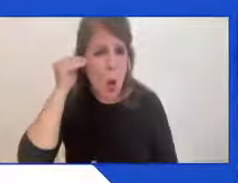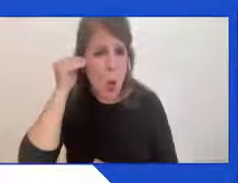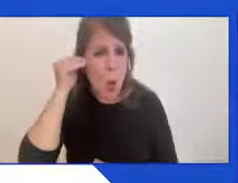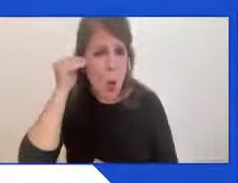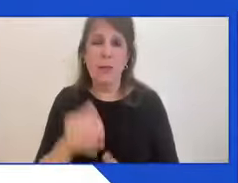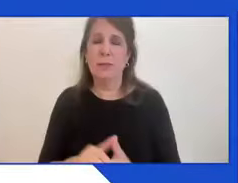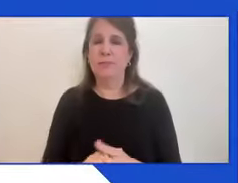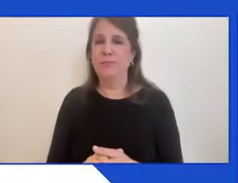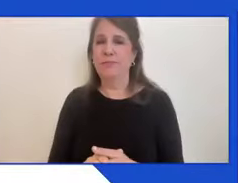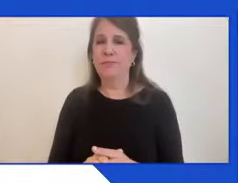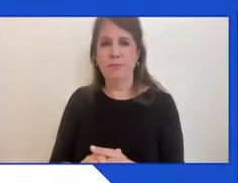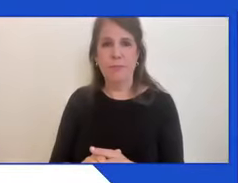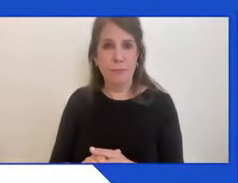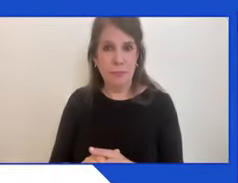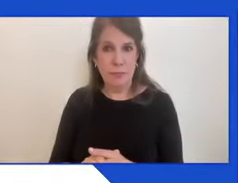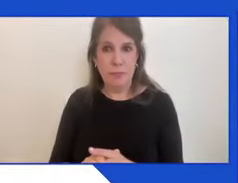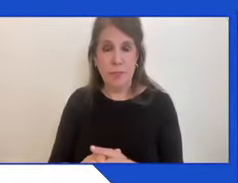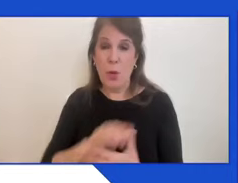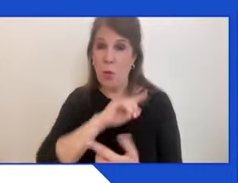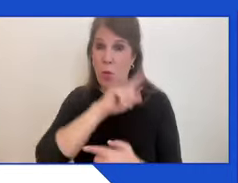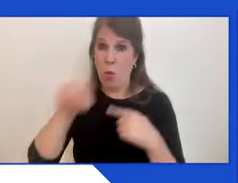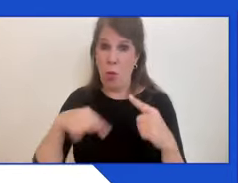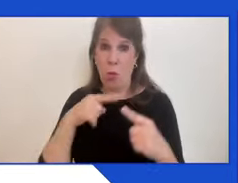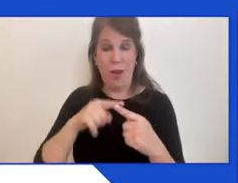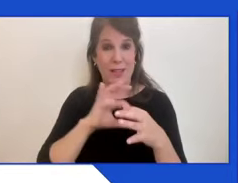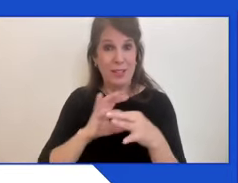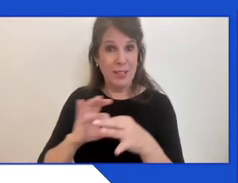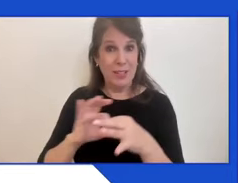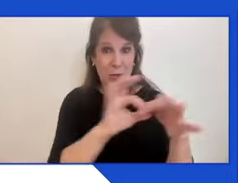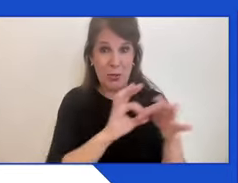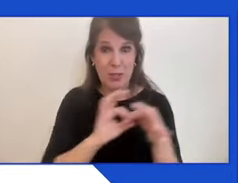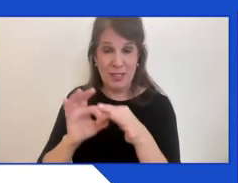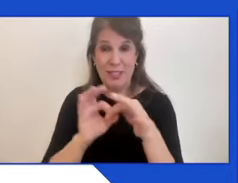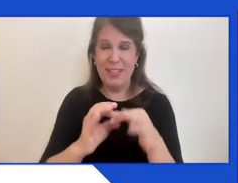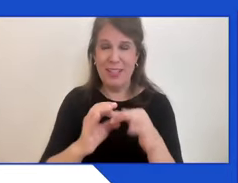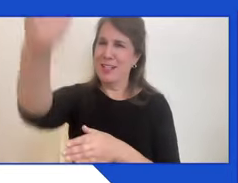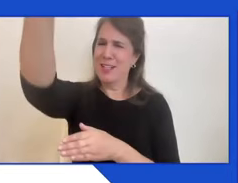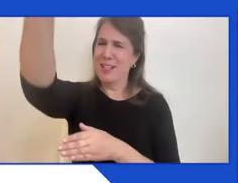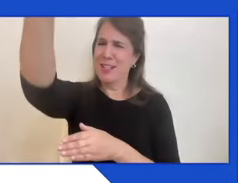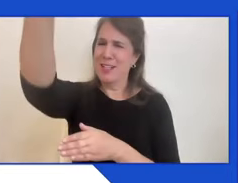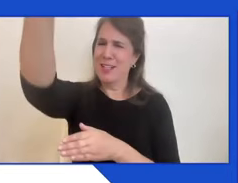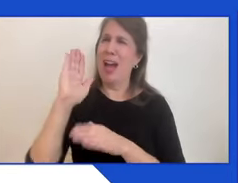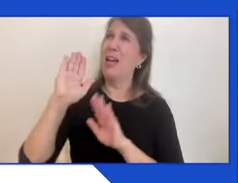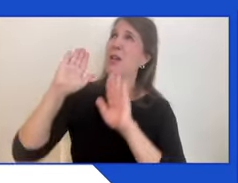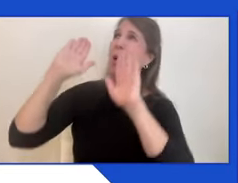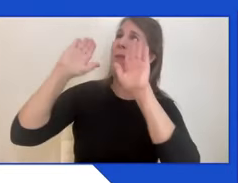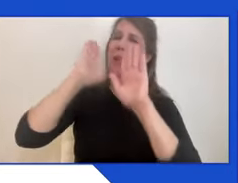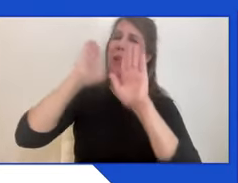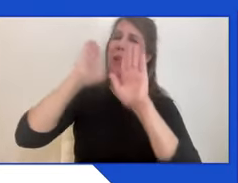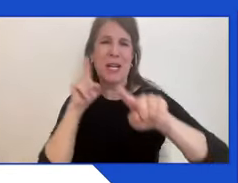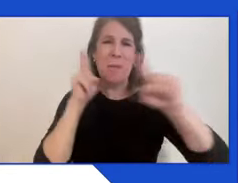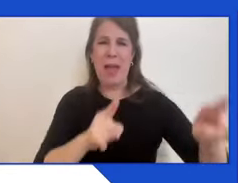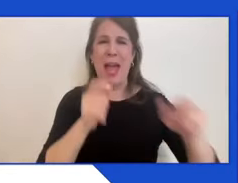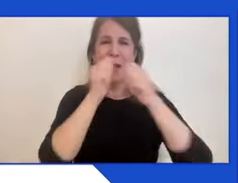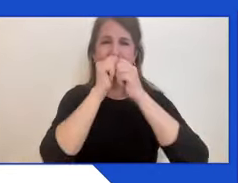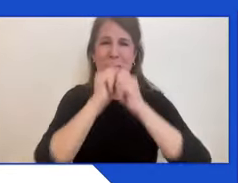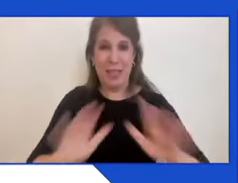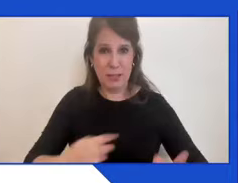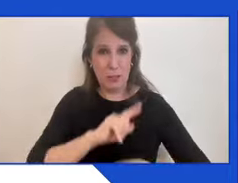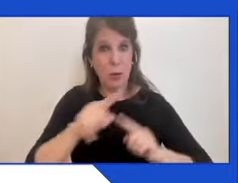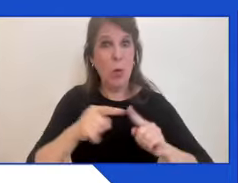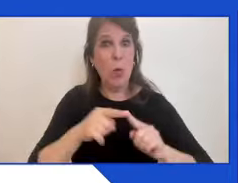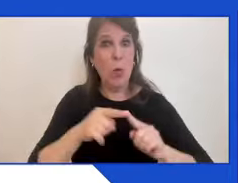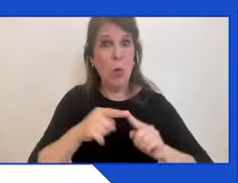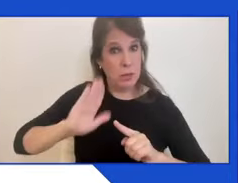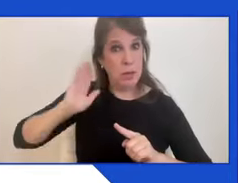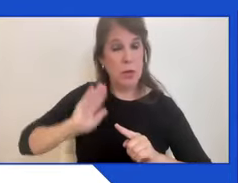For where there is unity, God Almighty will command His blessings. When America was attacked in World